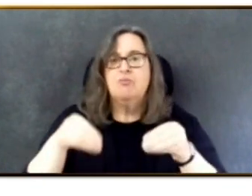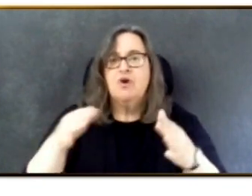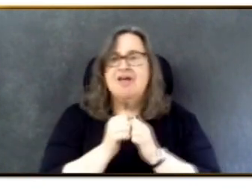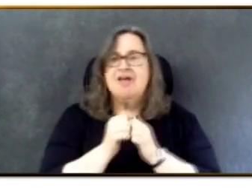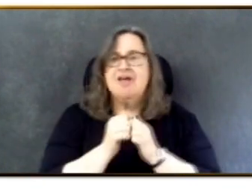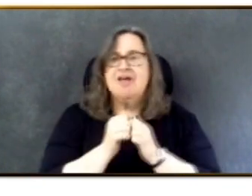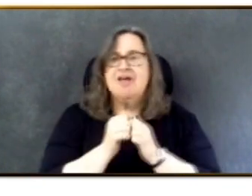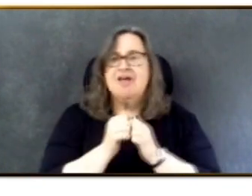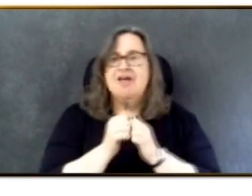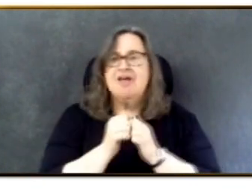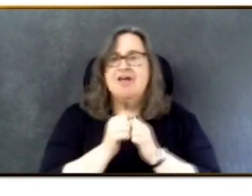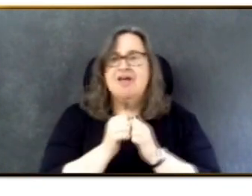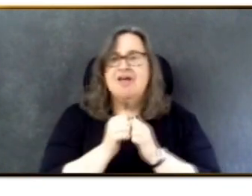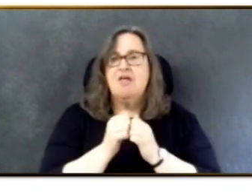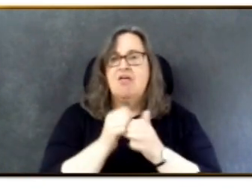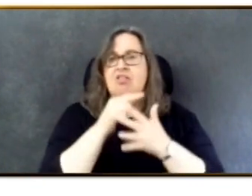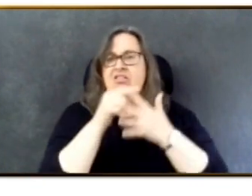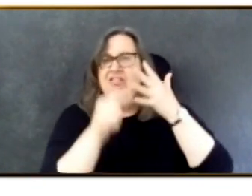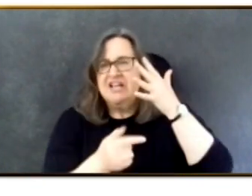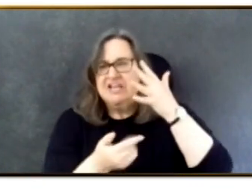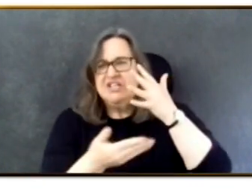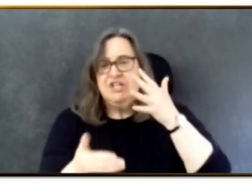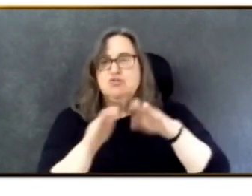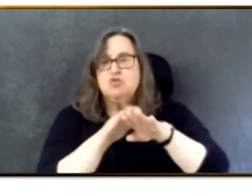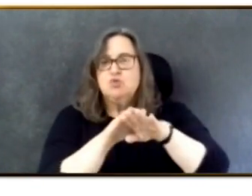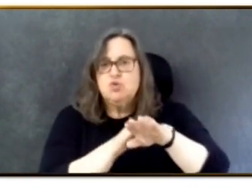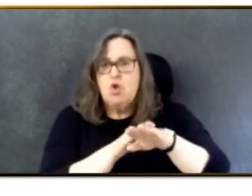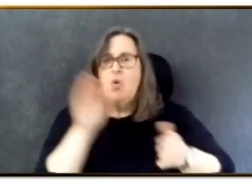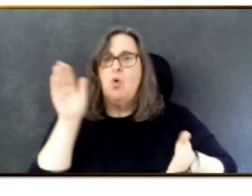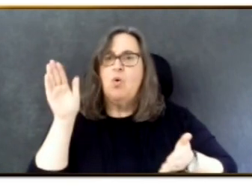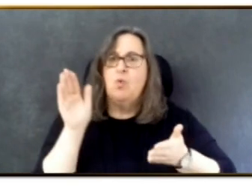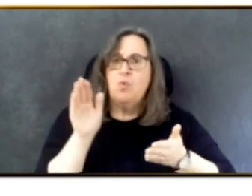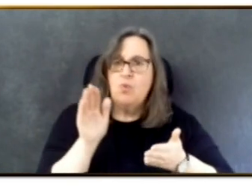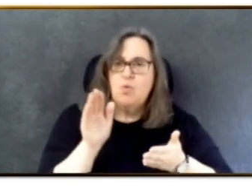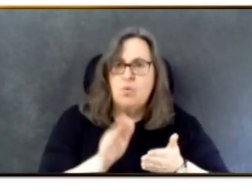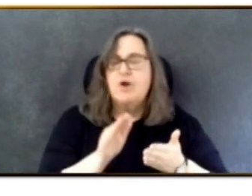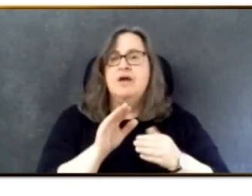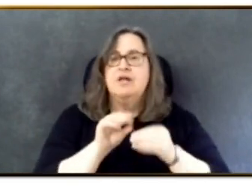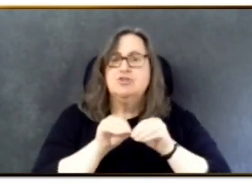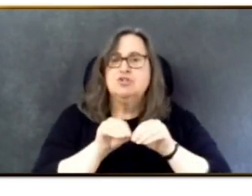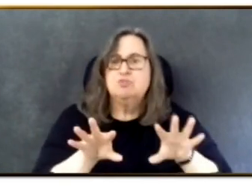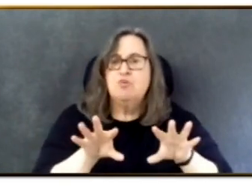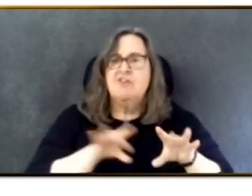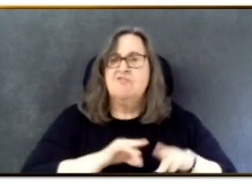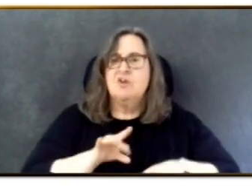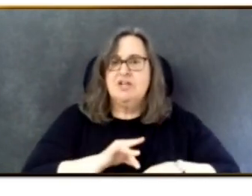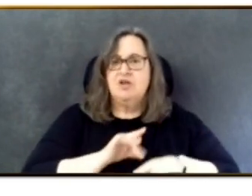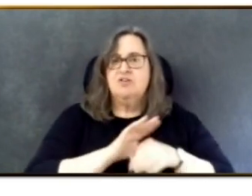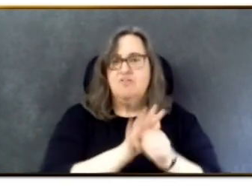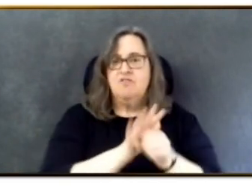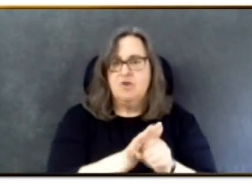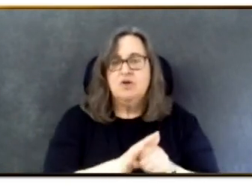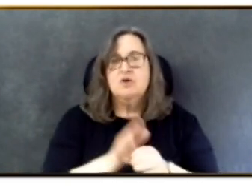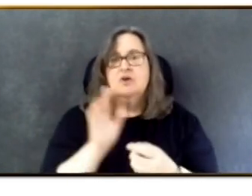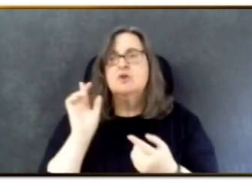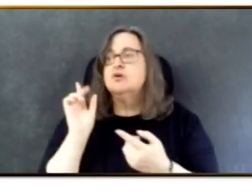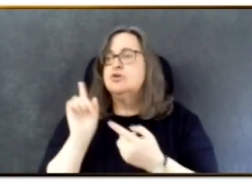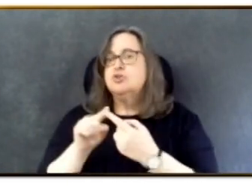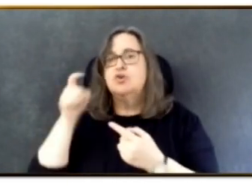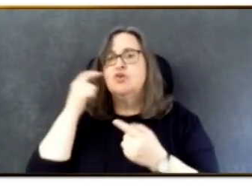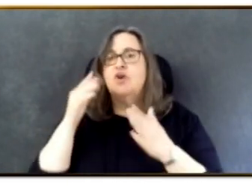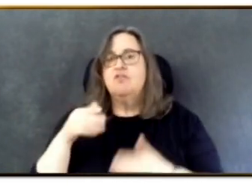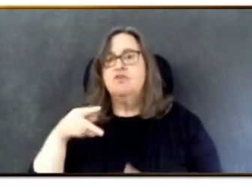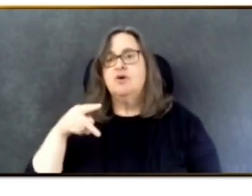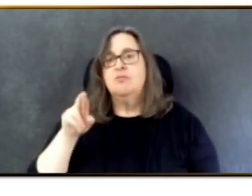Illinois with the help slow down the spread of this deadly virus. To Governor Pritzker, to Deputy